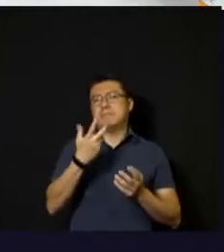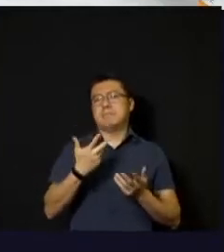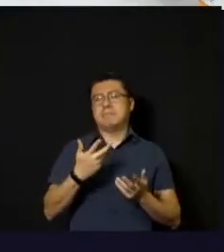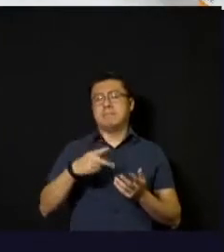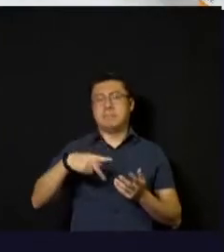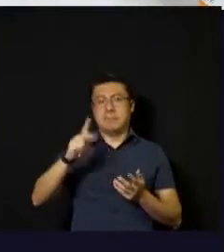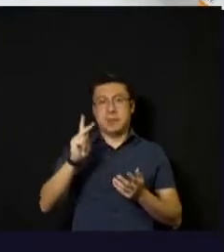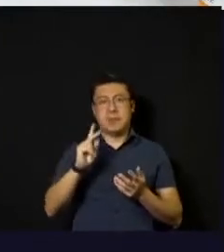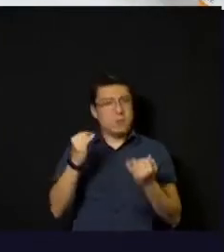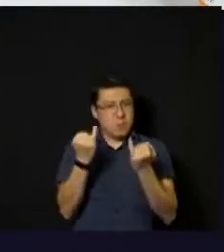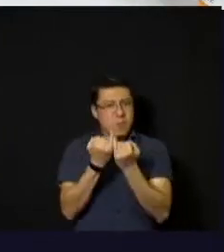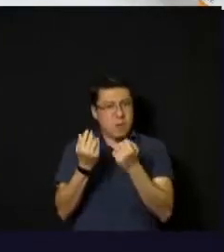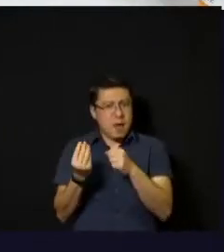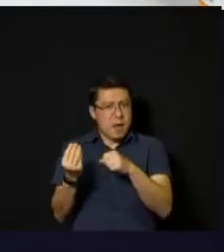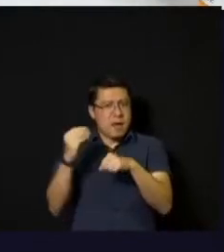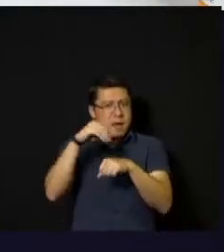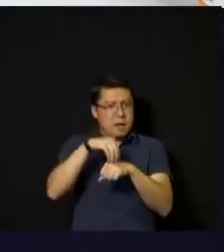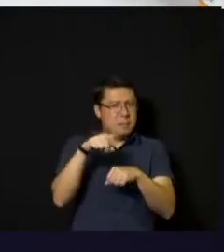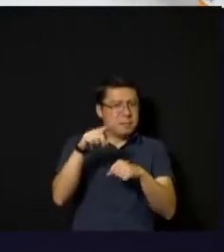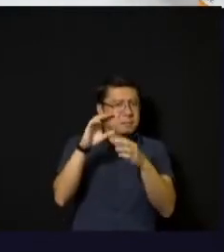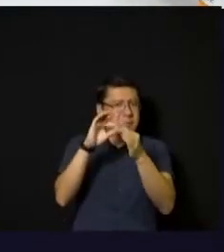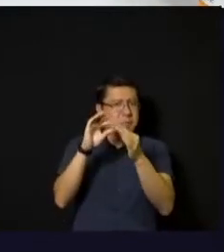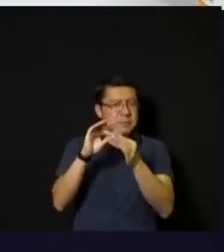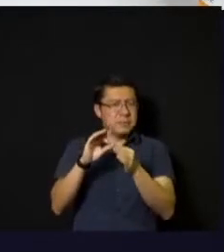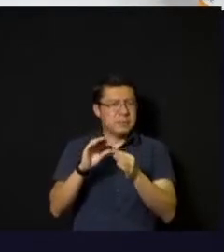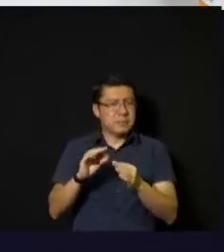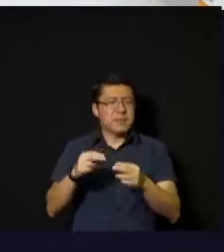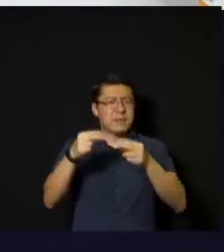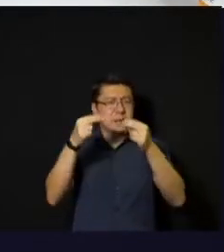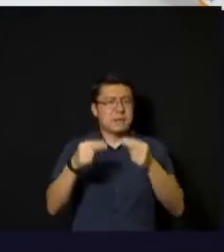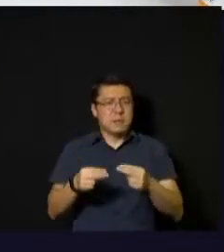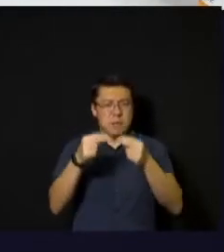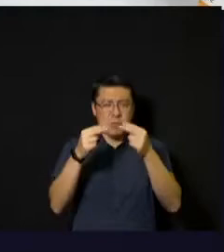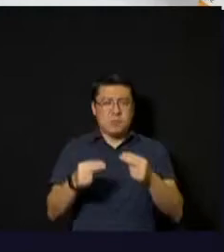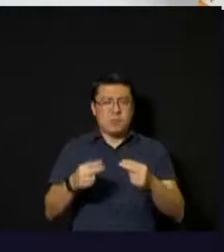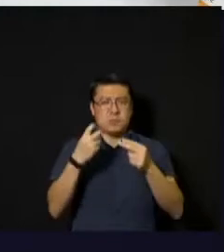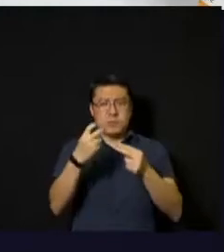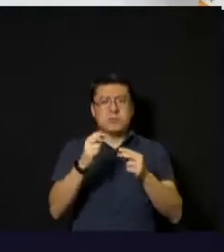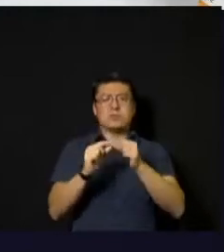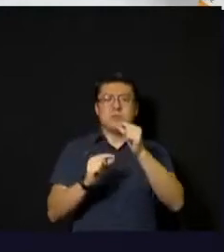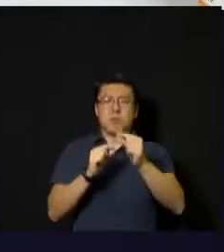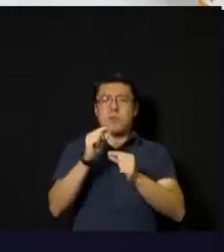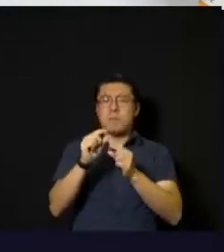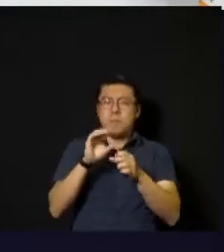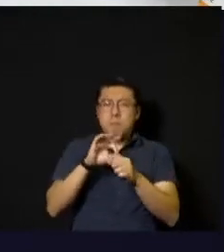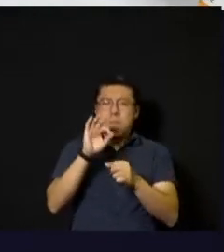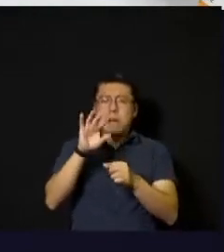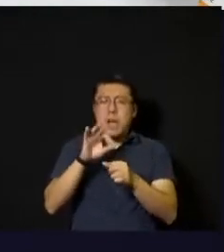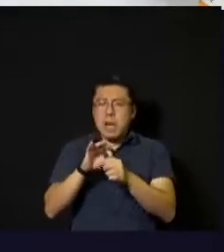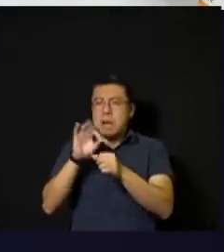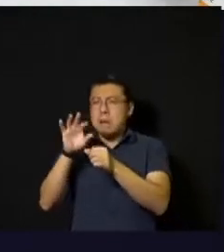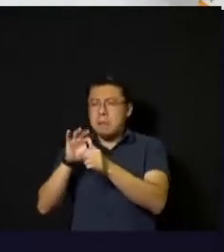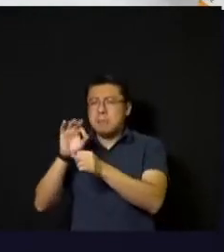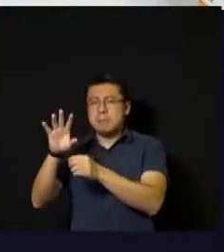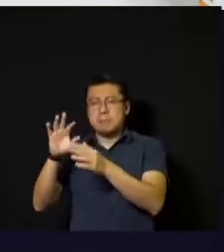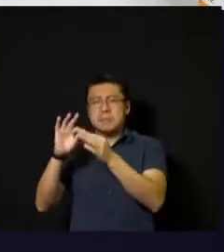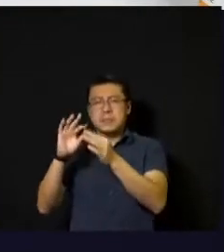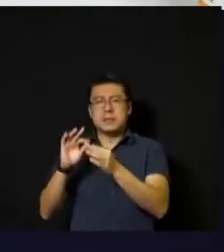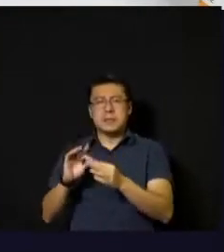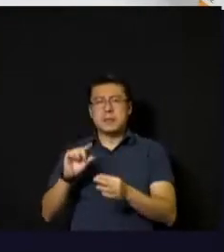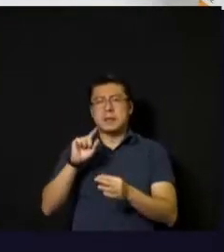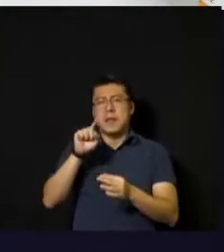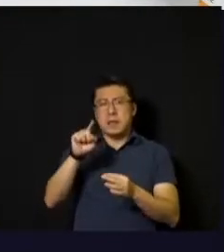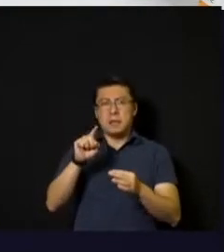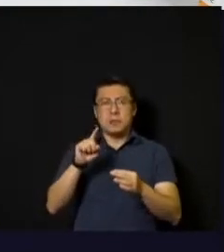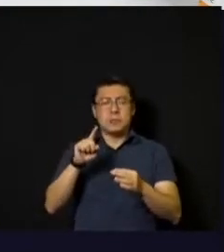we're going to talk about business, and also we're going to talk about results, and that is how they can get into the